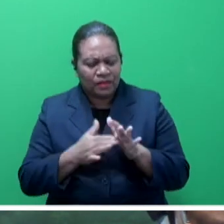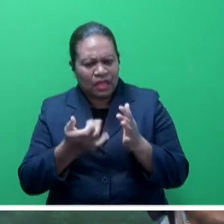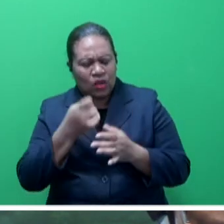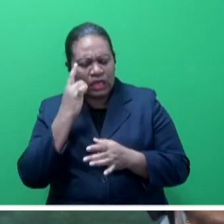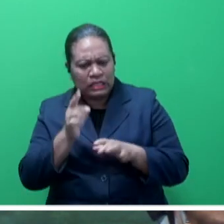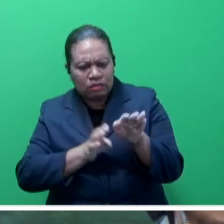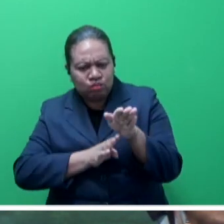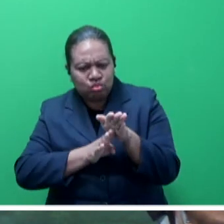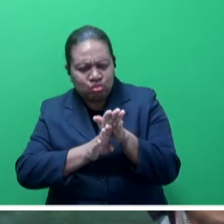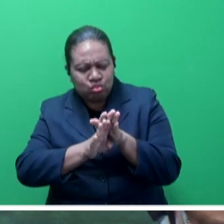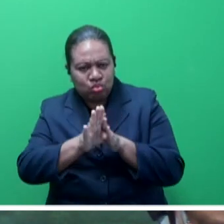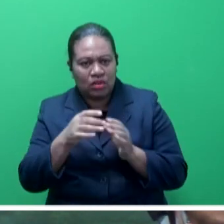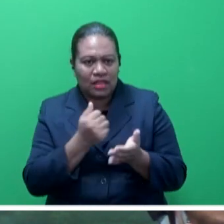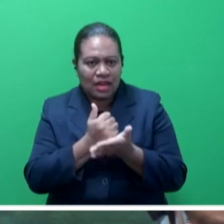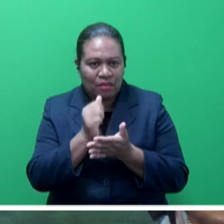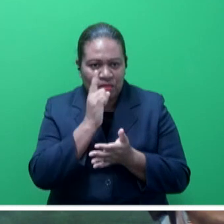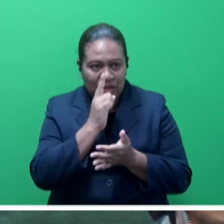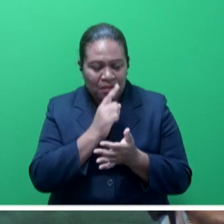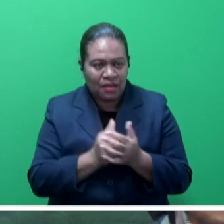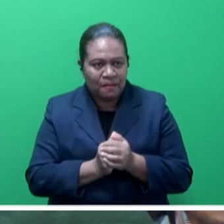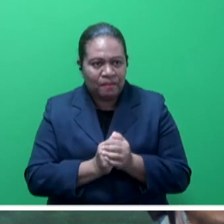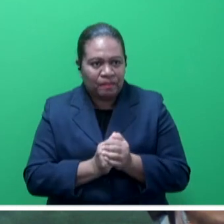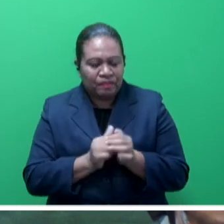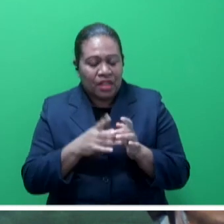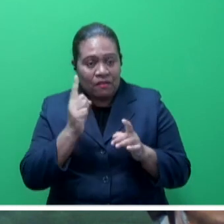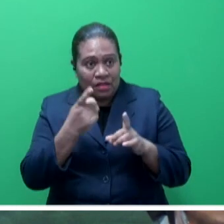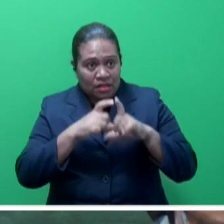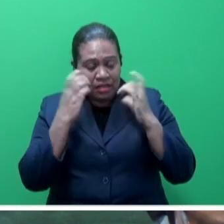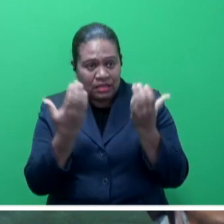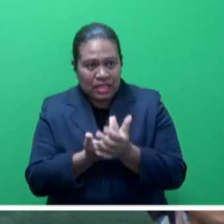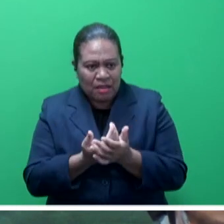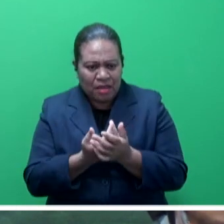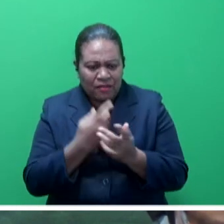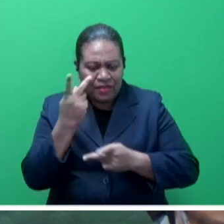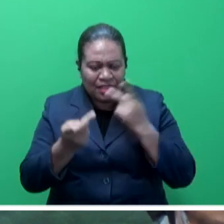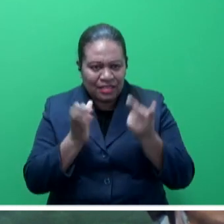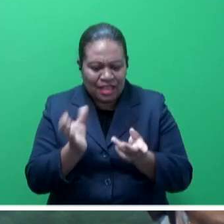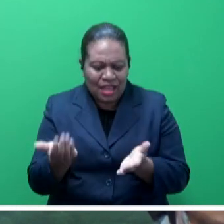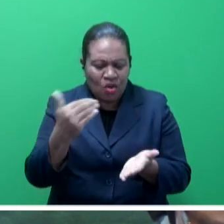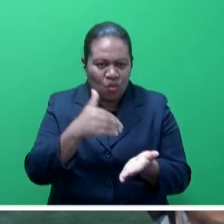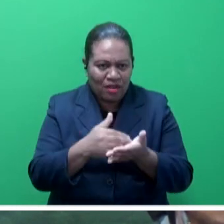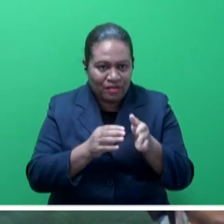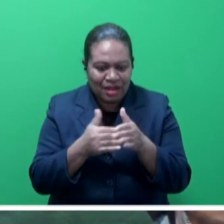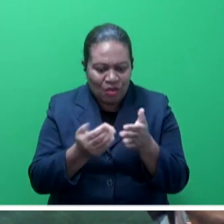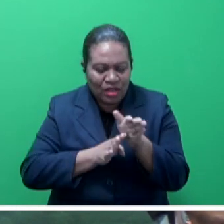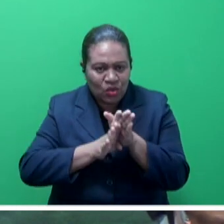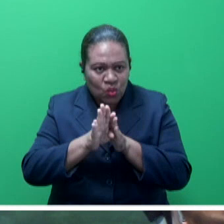creep back up. And the numbers, Mr. Speaker, sir, after the 1st of December was visitor arrivals noted a significant increase,